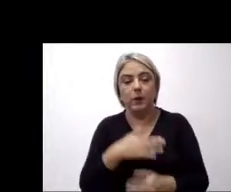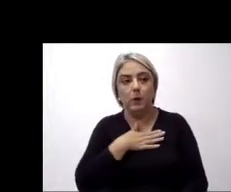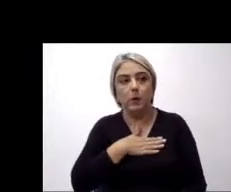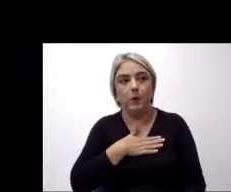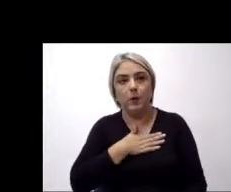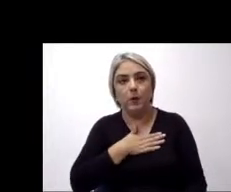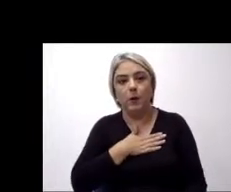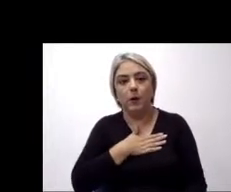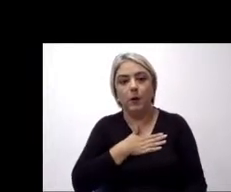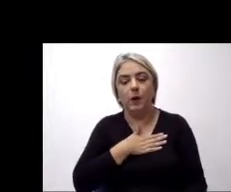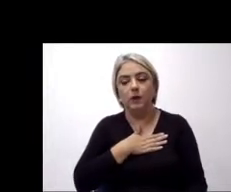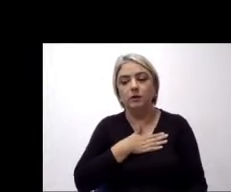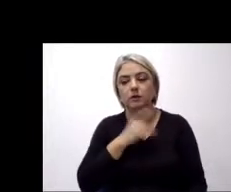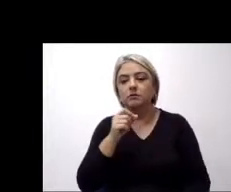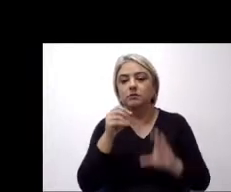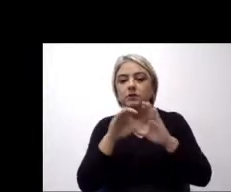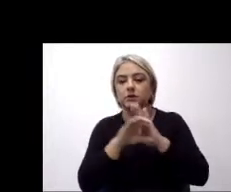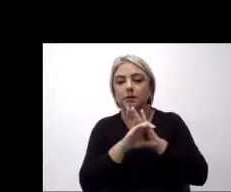of